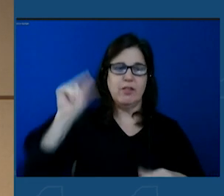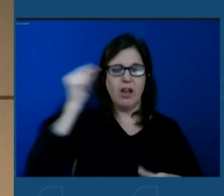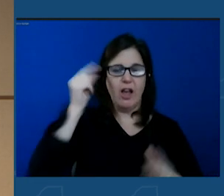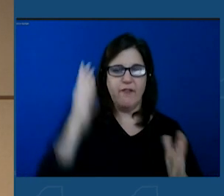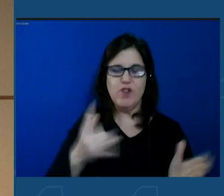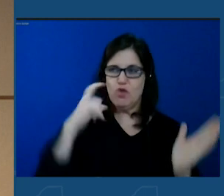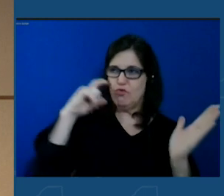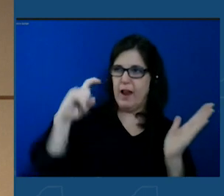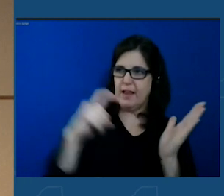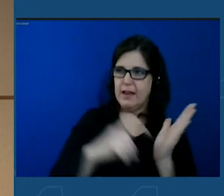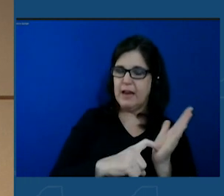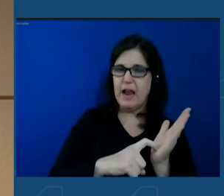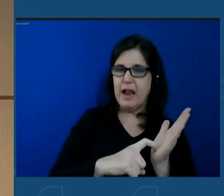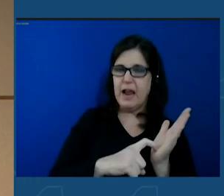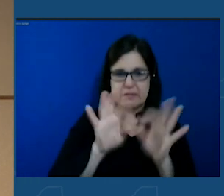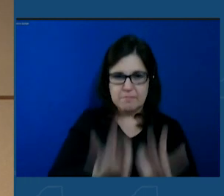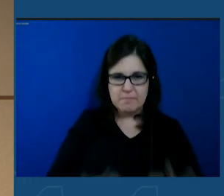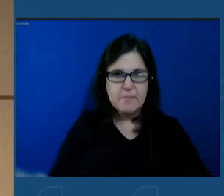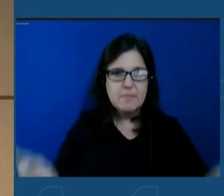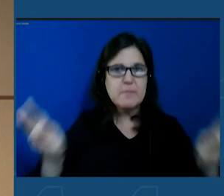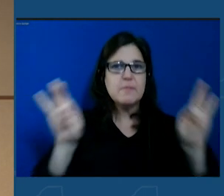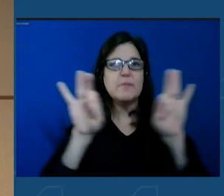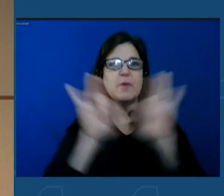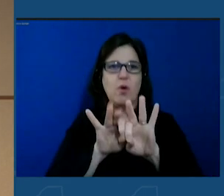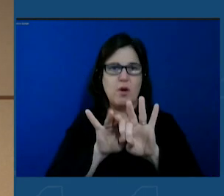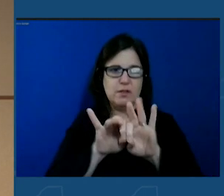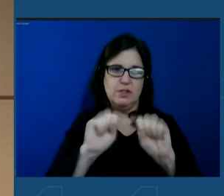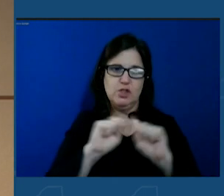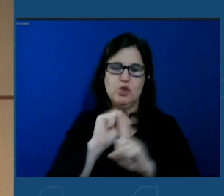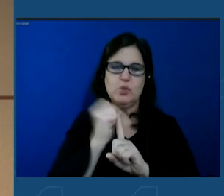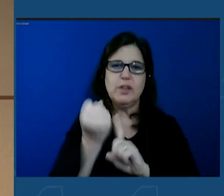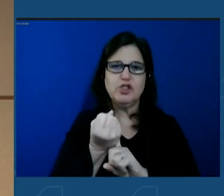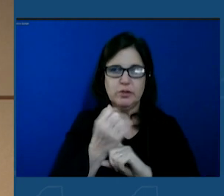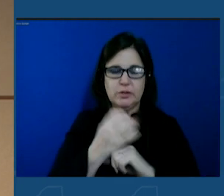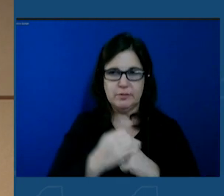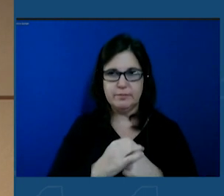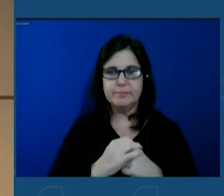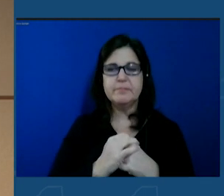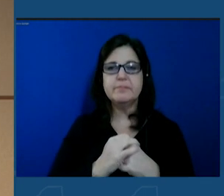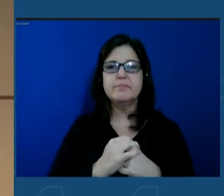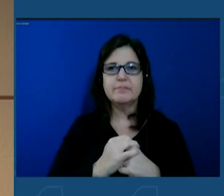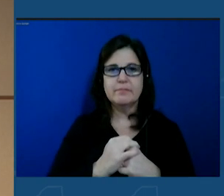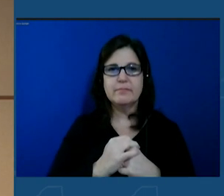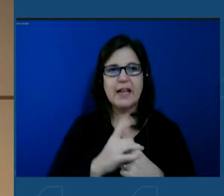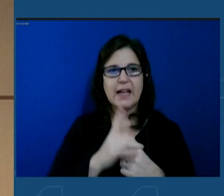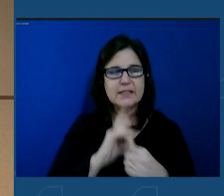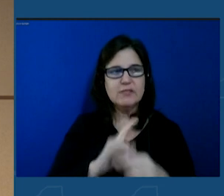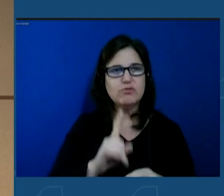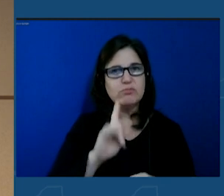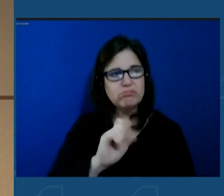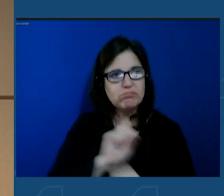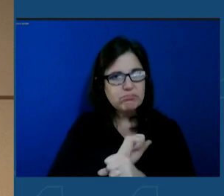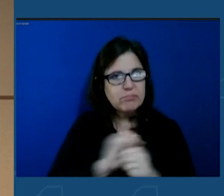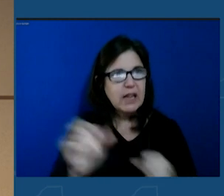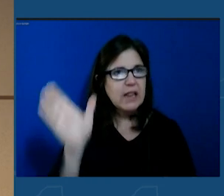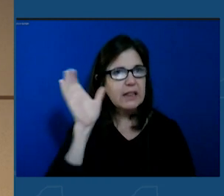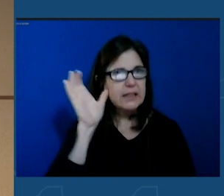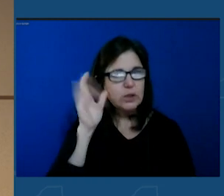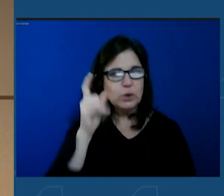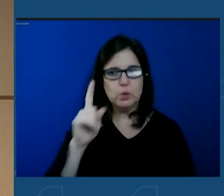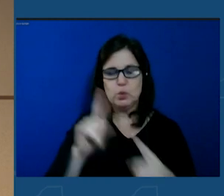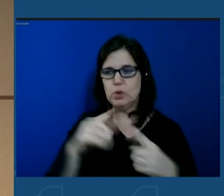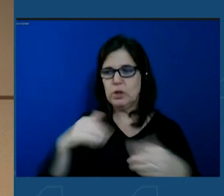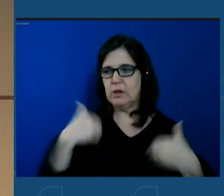recognizes the gravity of the situation and is hearing our young people's cry for help. Like